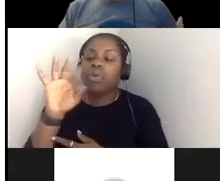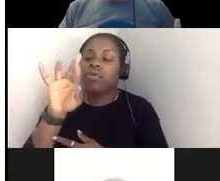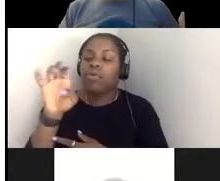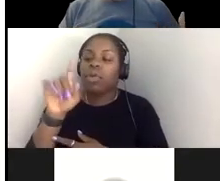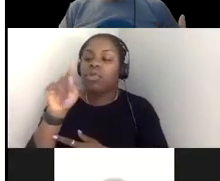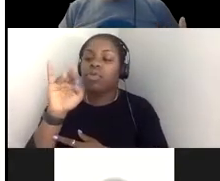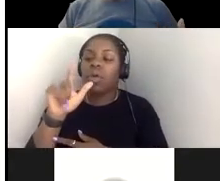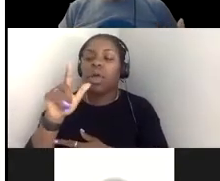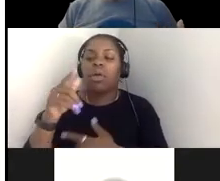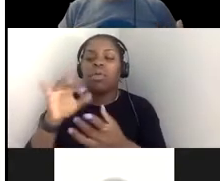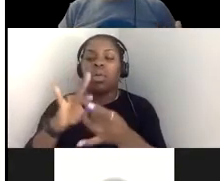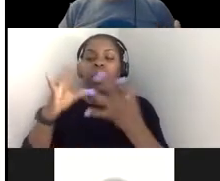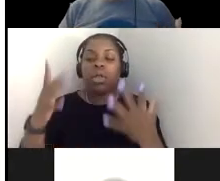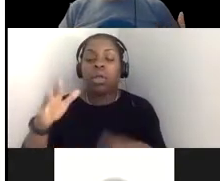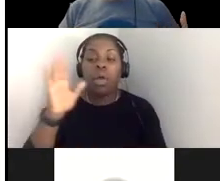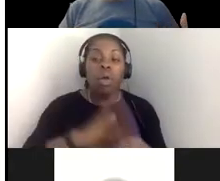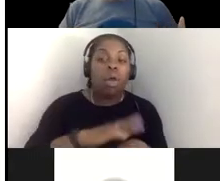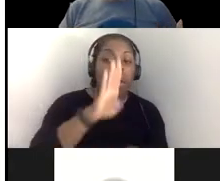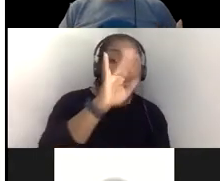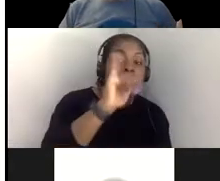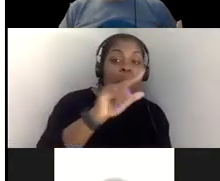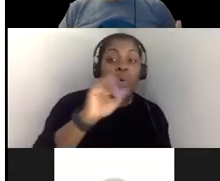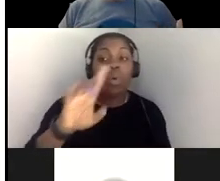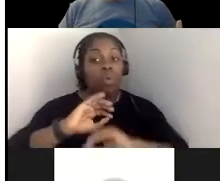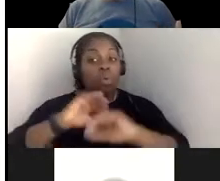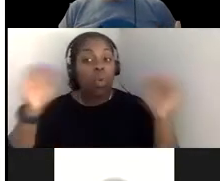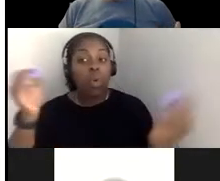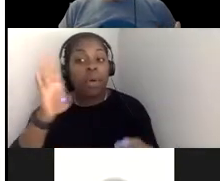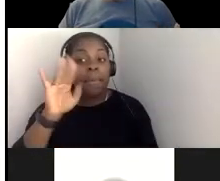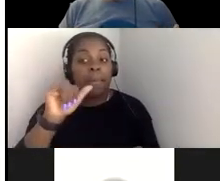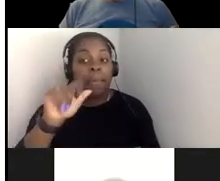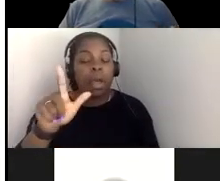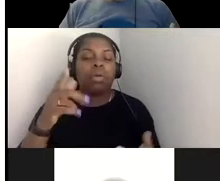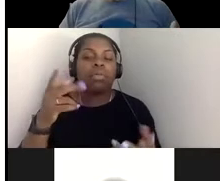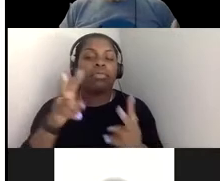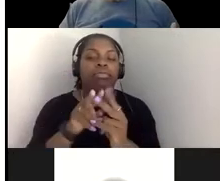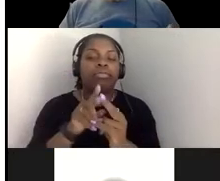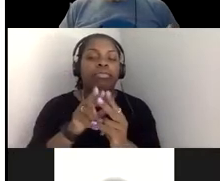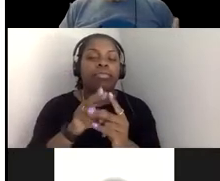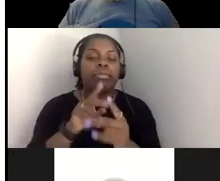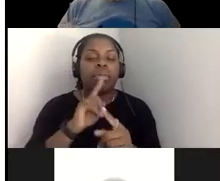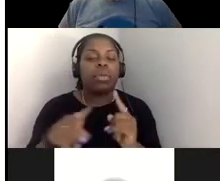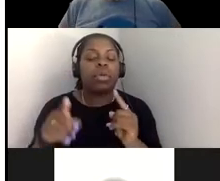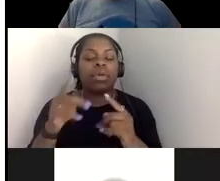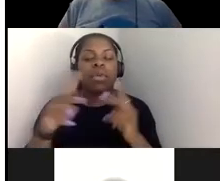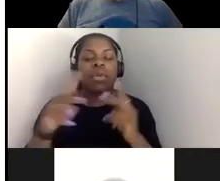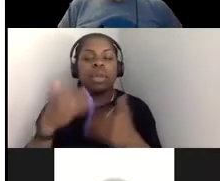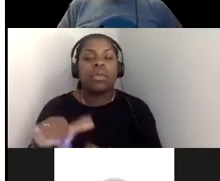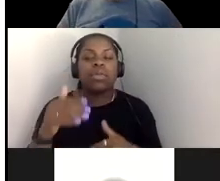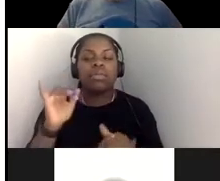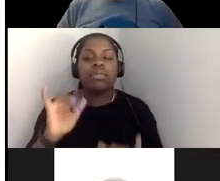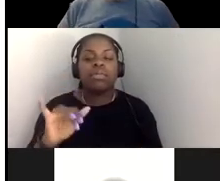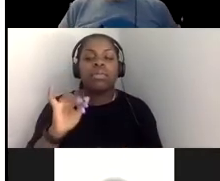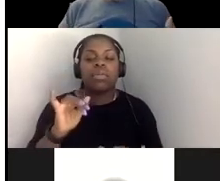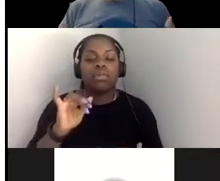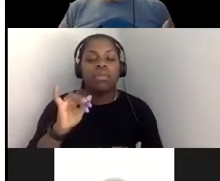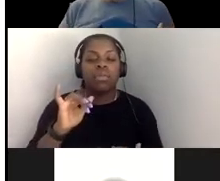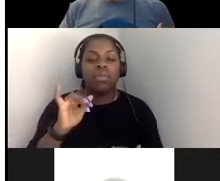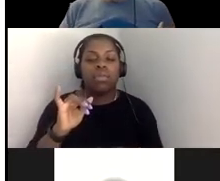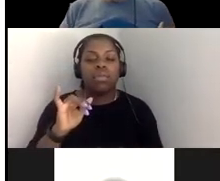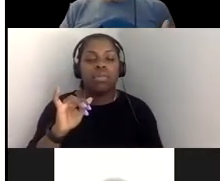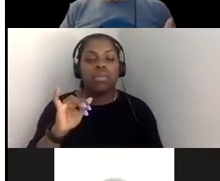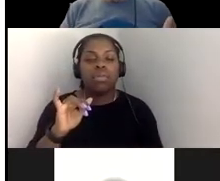on bail, but electronic monitoring is a condition of their release. And then fourthly, we have probably